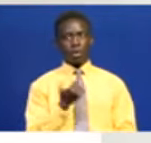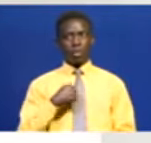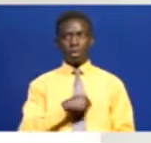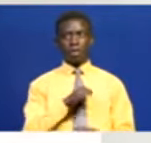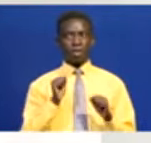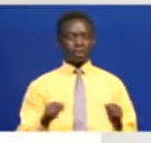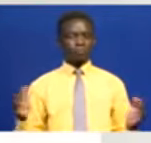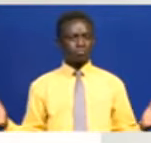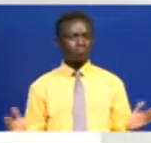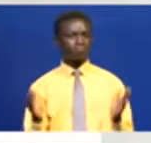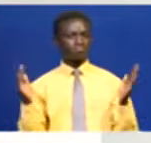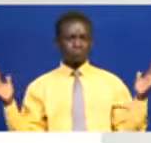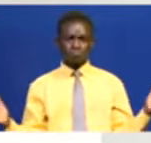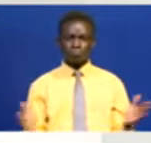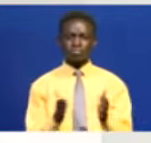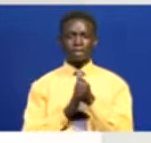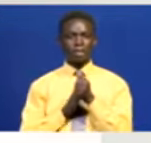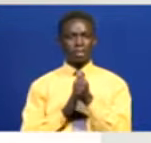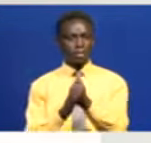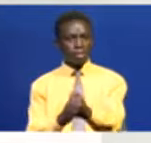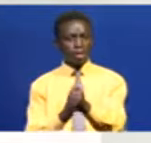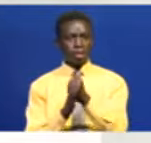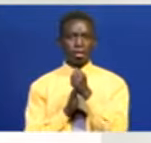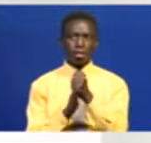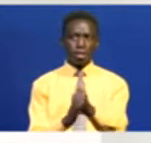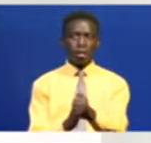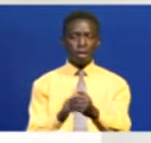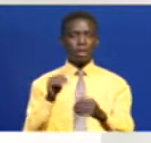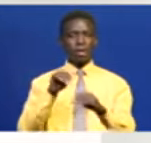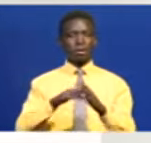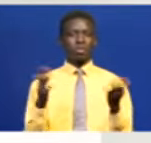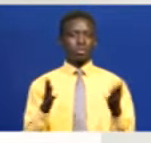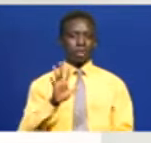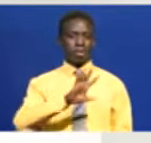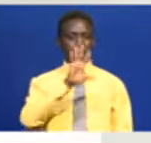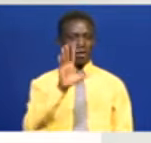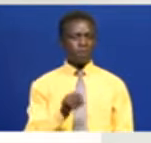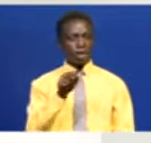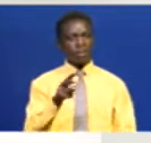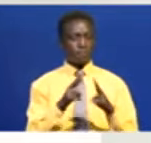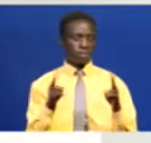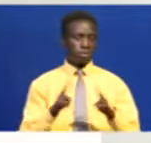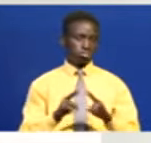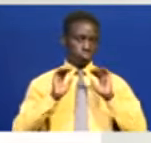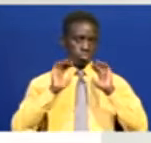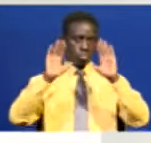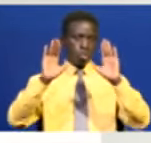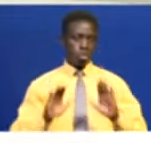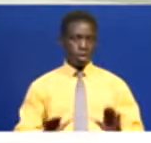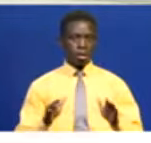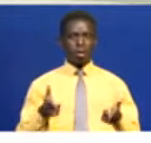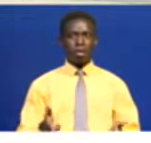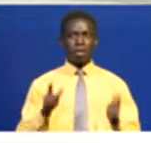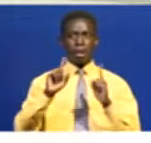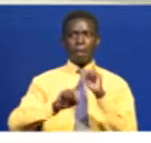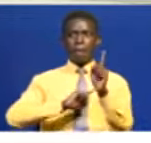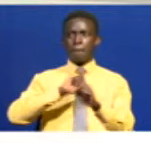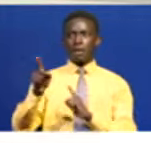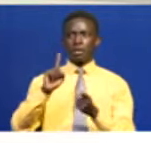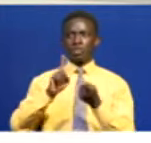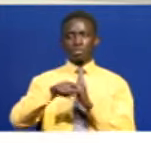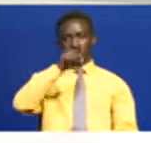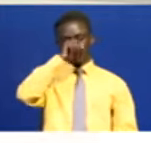big, show leadership. Yes. For sure, on the continent. Mm-hmm. It's very, very important. Yes, yes. See. Let's just go back to